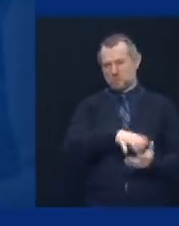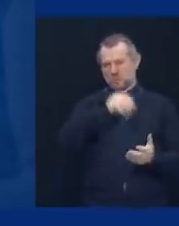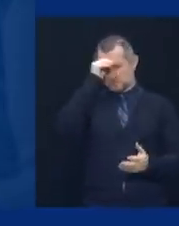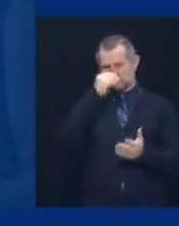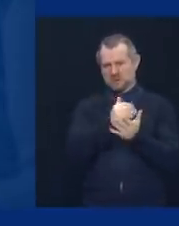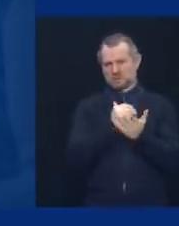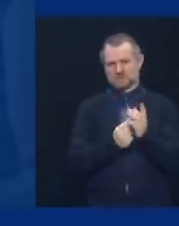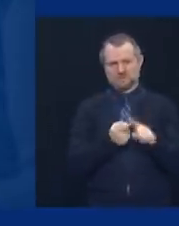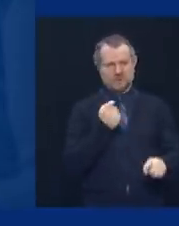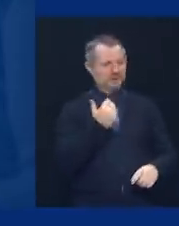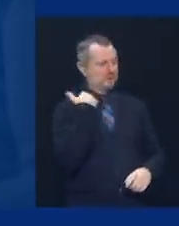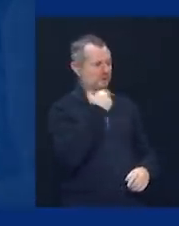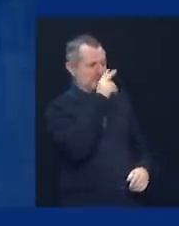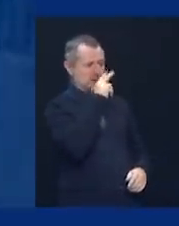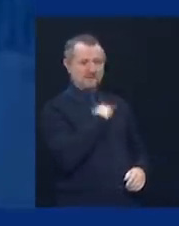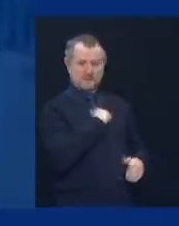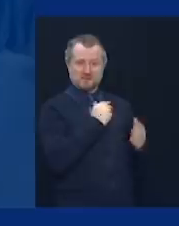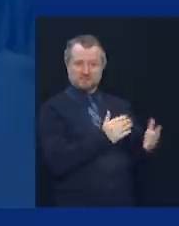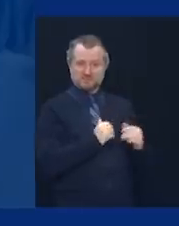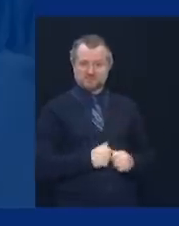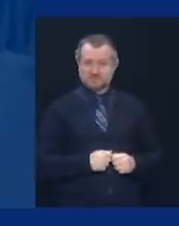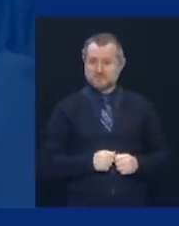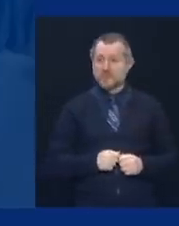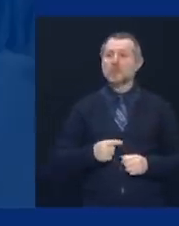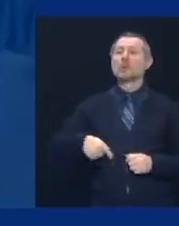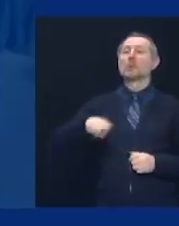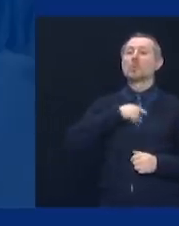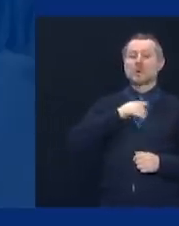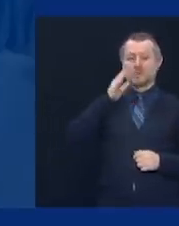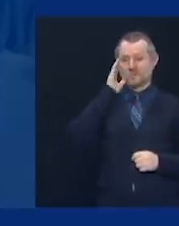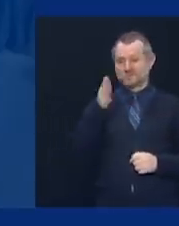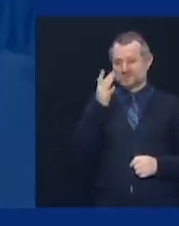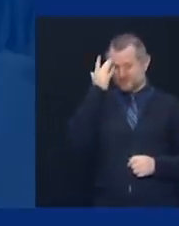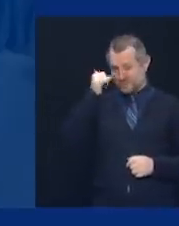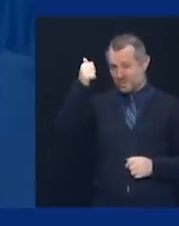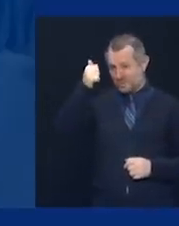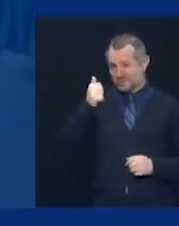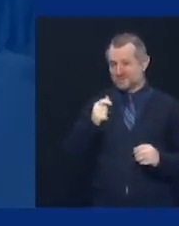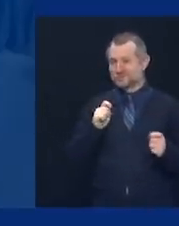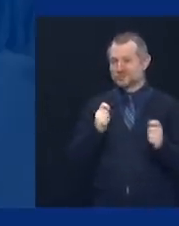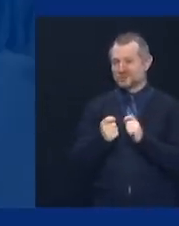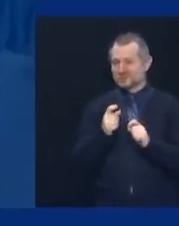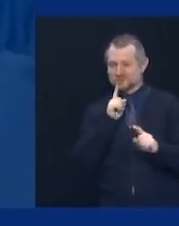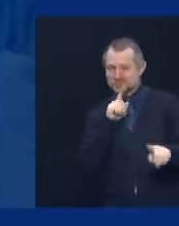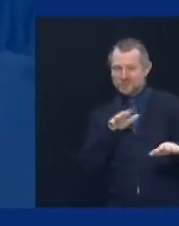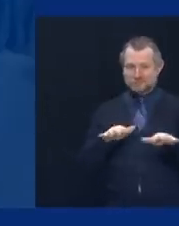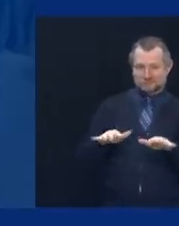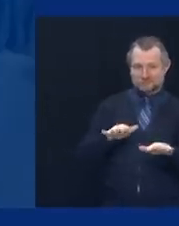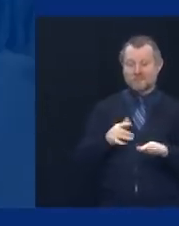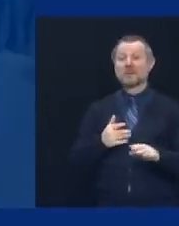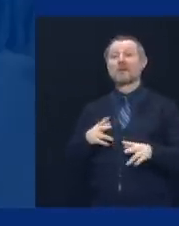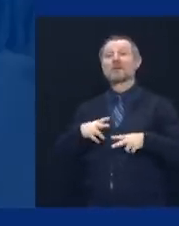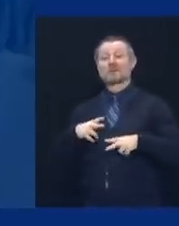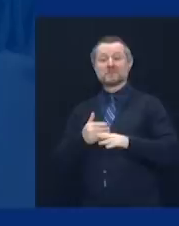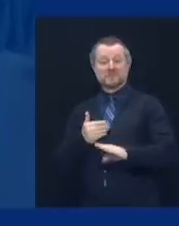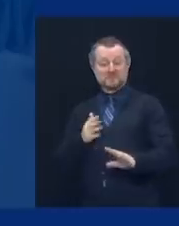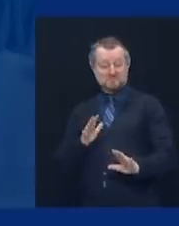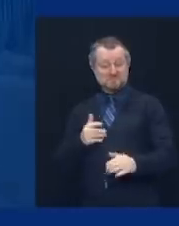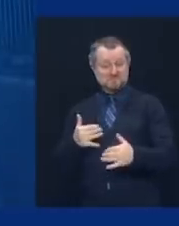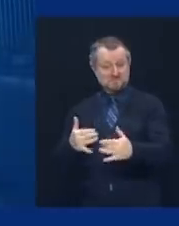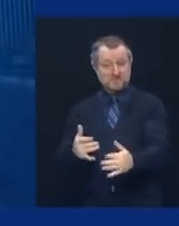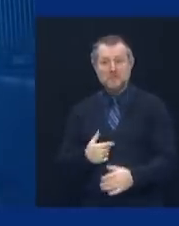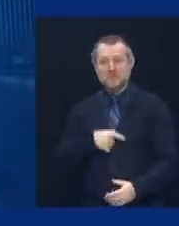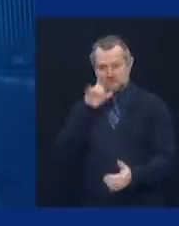a smarter response through the holidays. So I believe we can avoid a